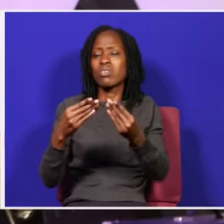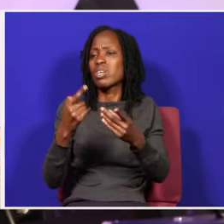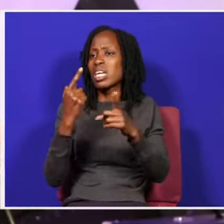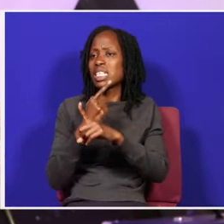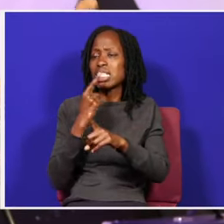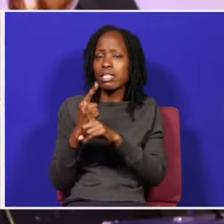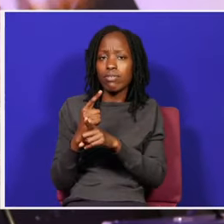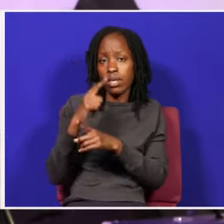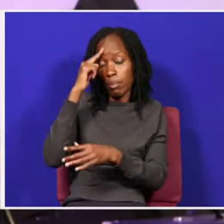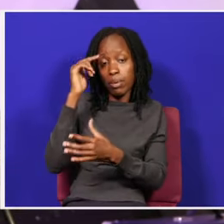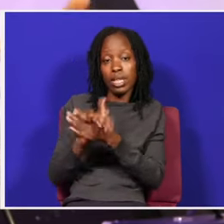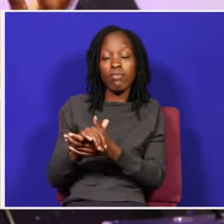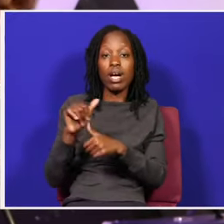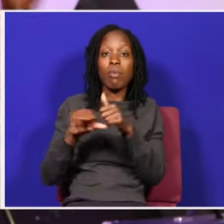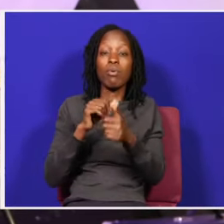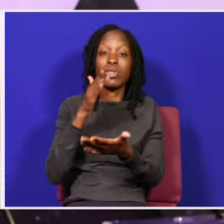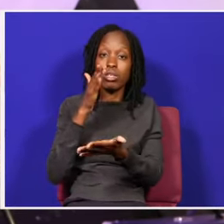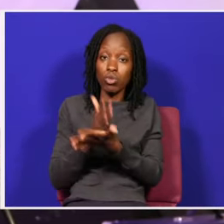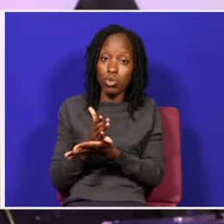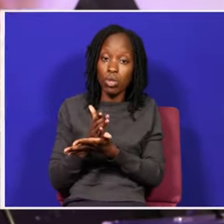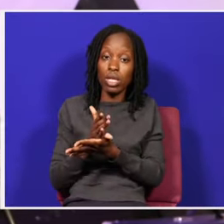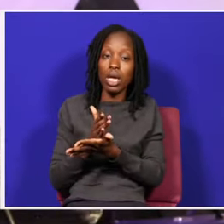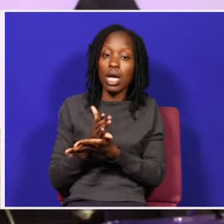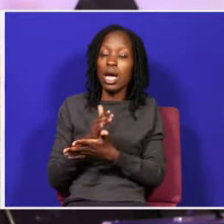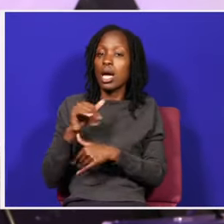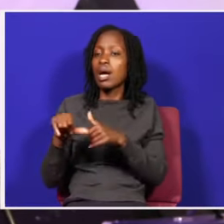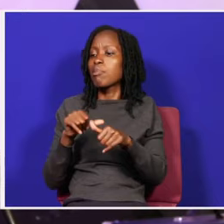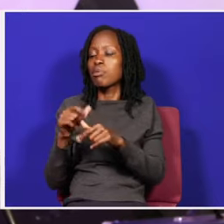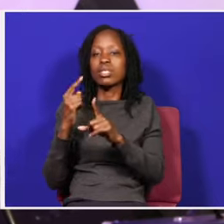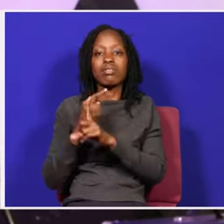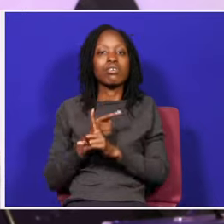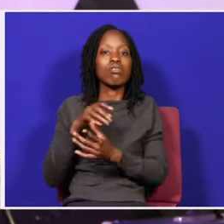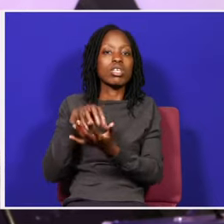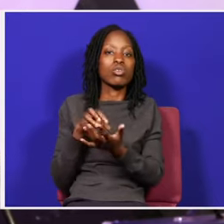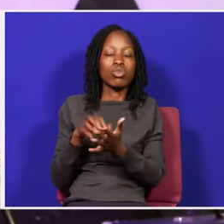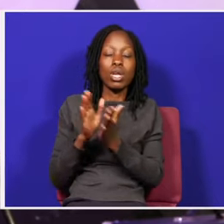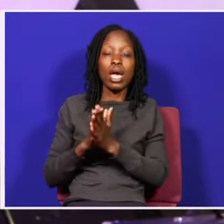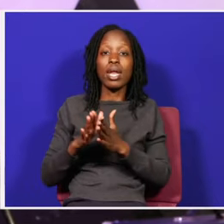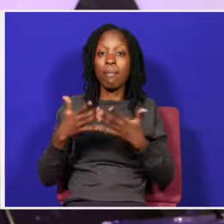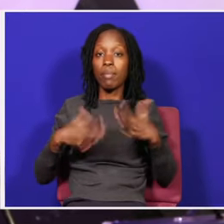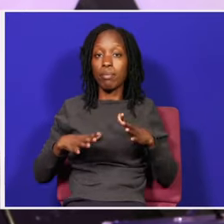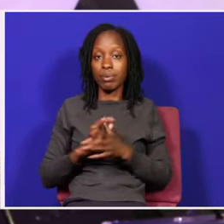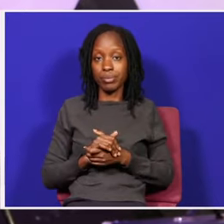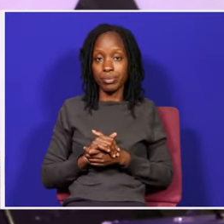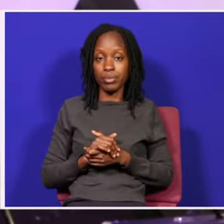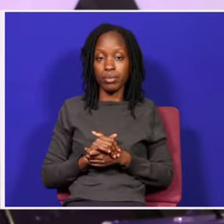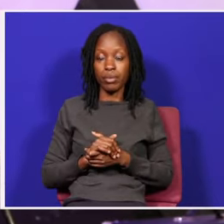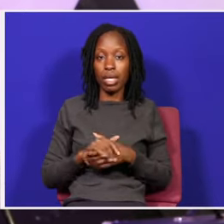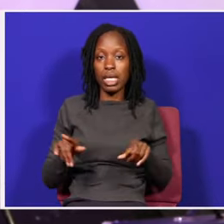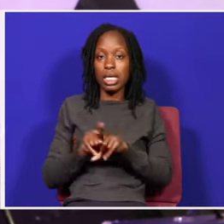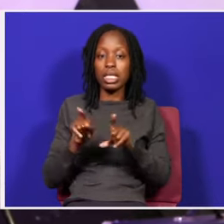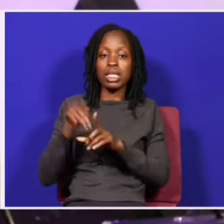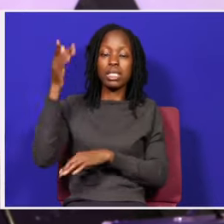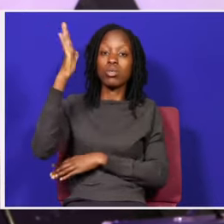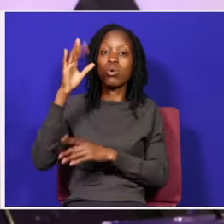view on the truths, and not just about God, but about the situations around us and other people for that matter. It is God's